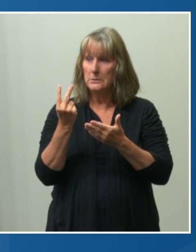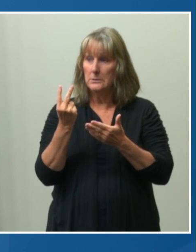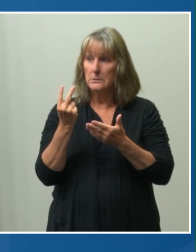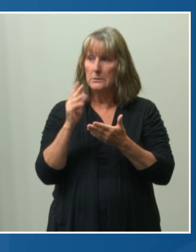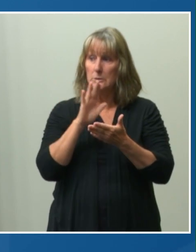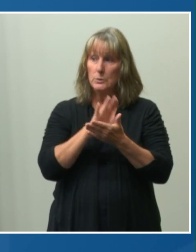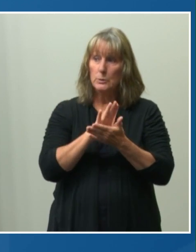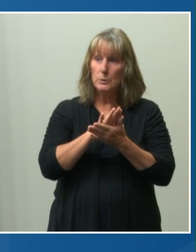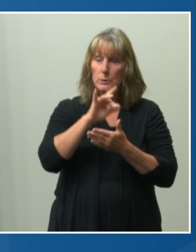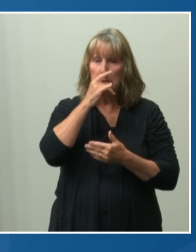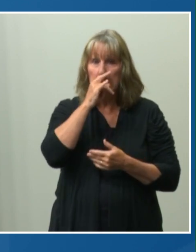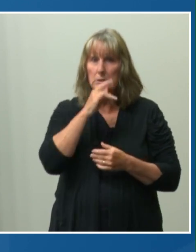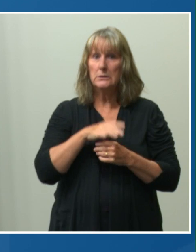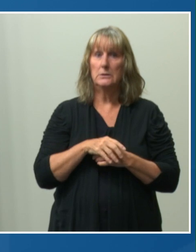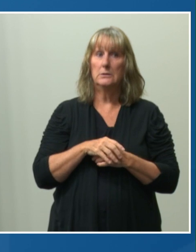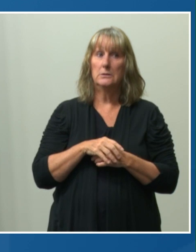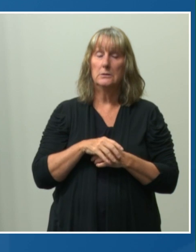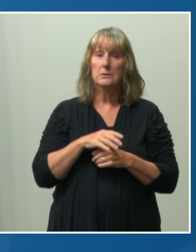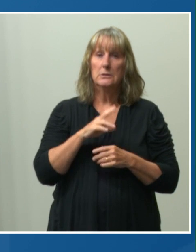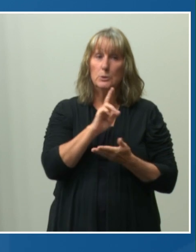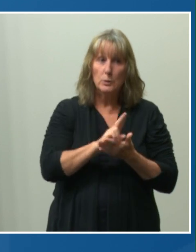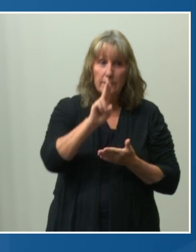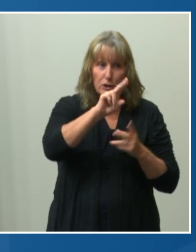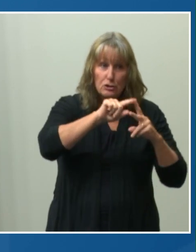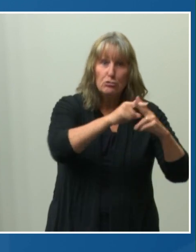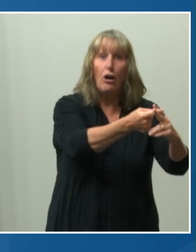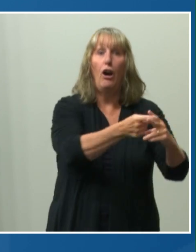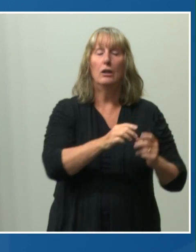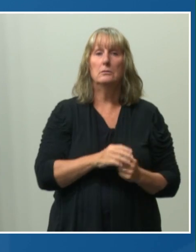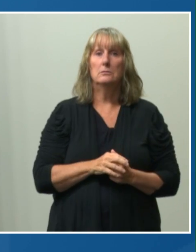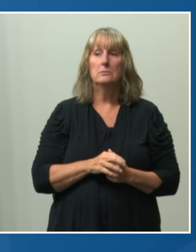school kids back? We had the university starting last week,